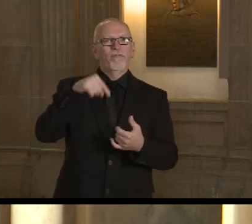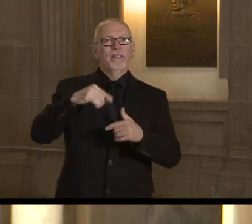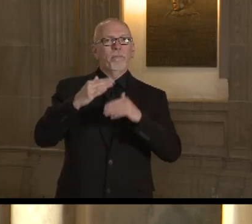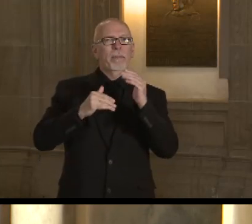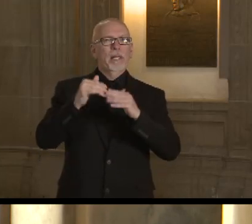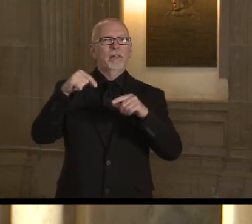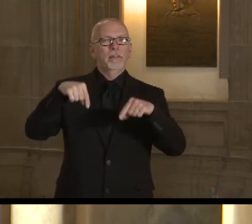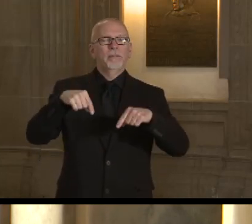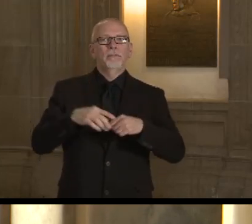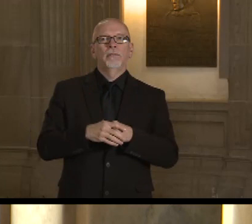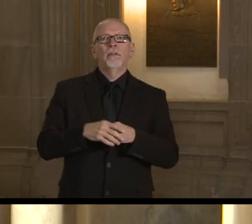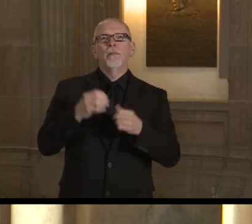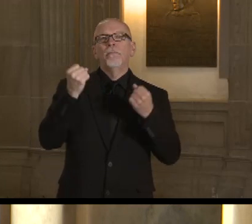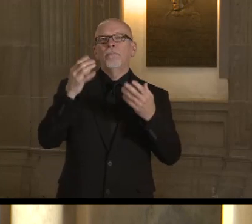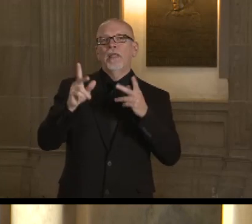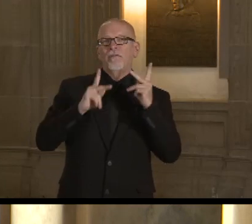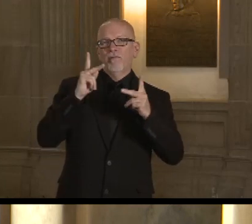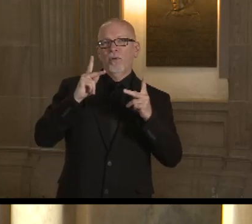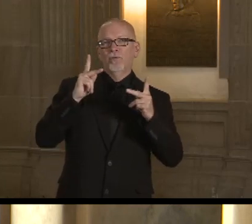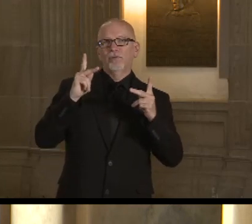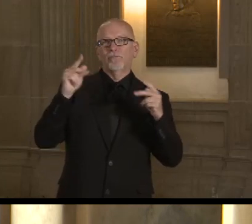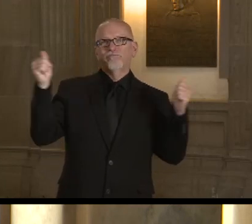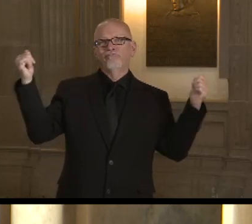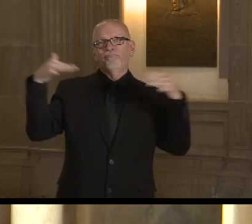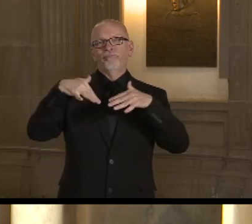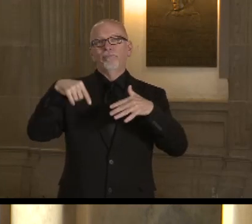building. Lots of folks come from